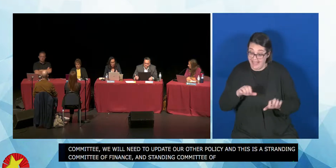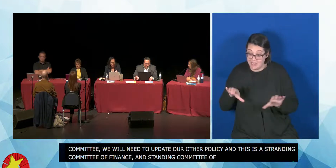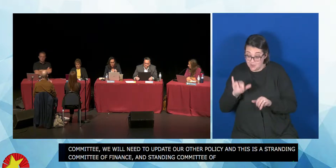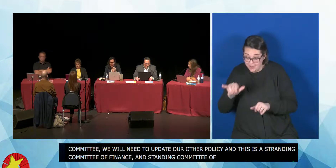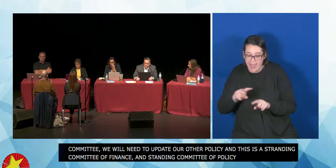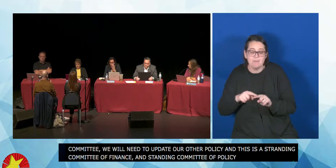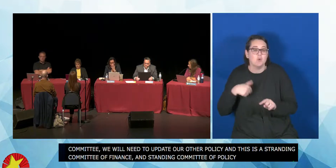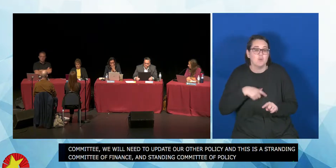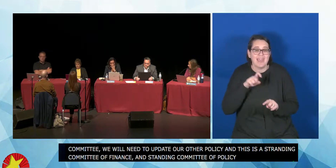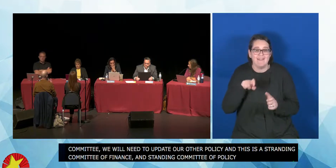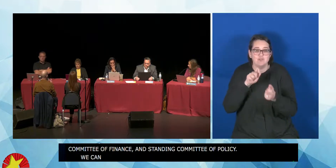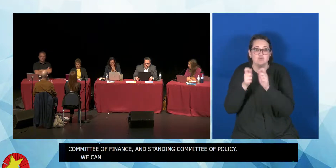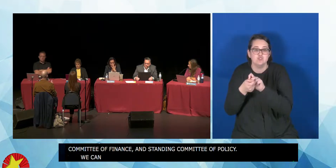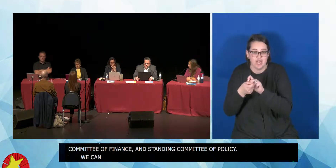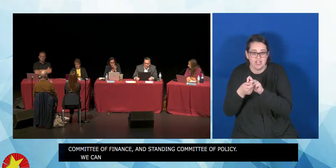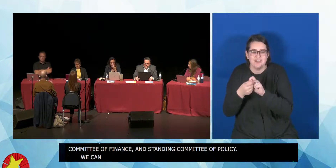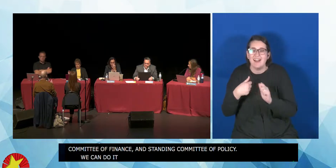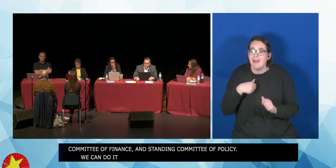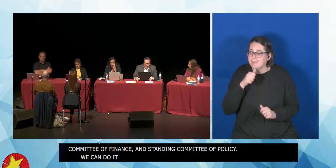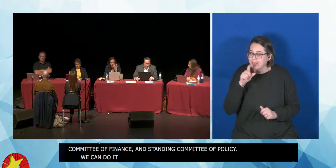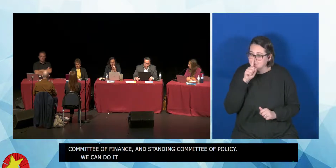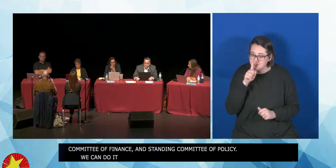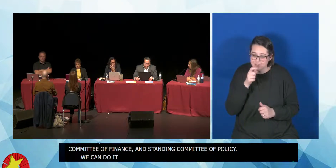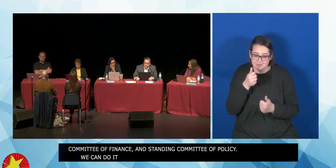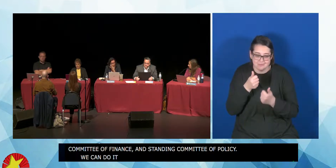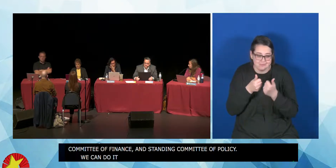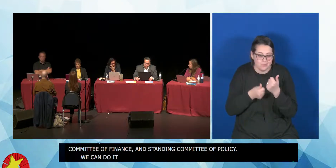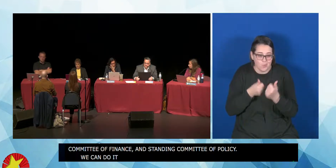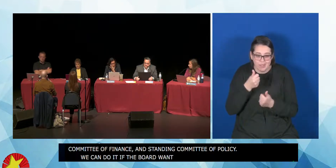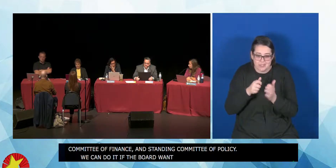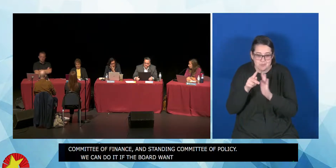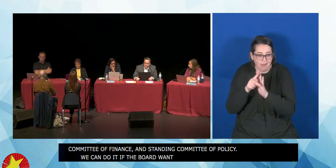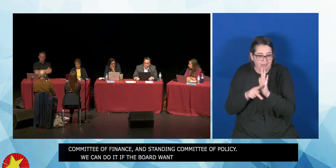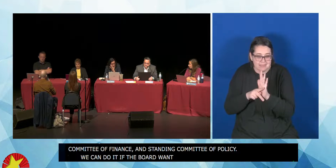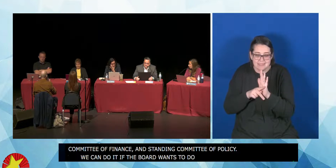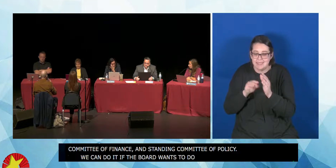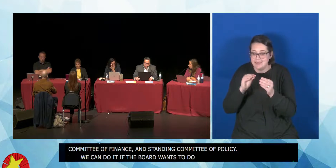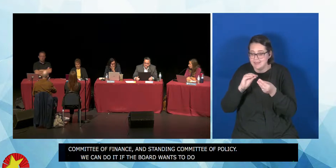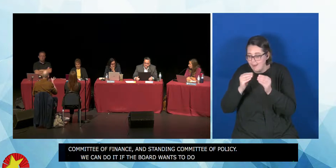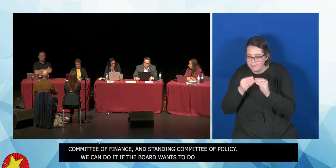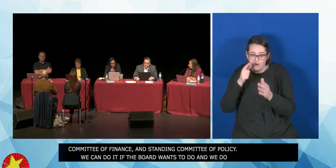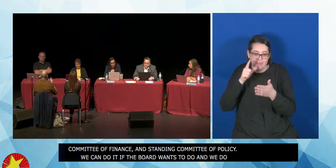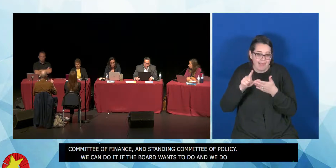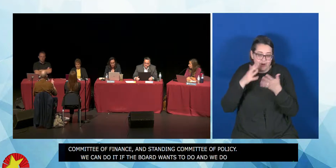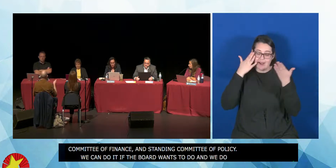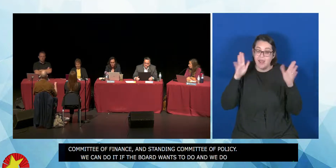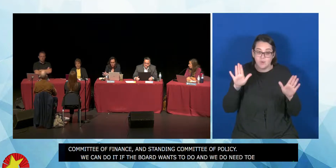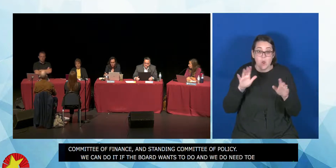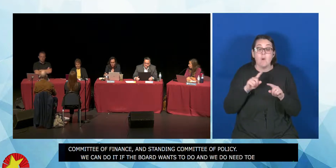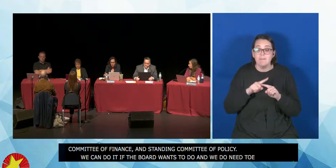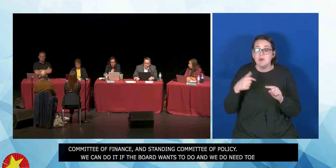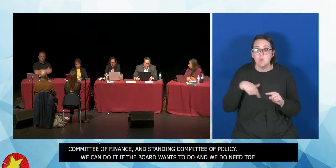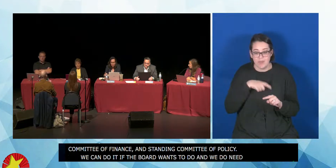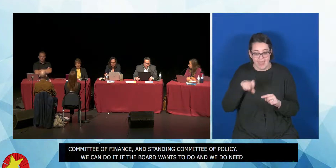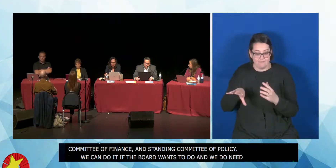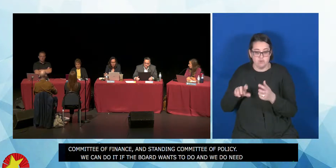don't know the letters of the policy offhand, but we do need to change that to make a policy committee as a standing committee that doesn't have